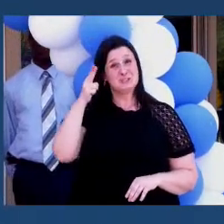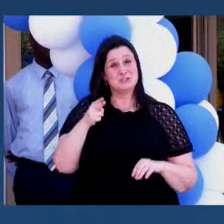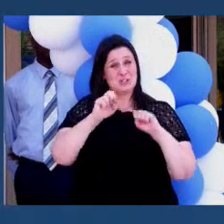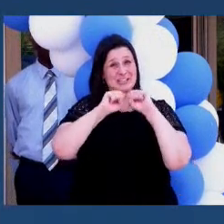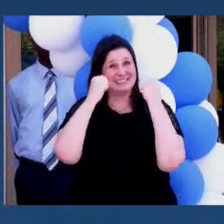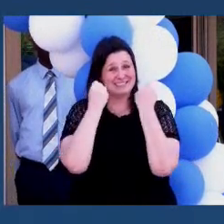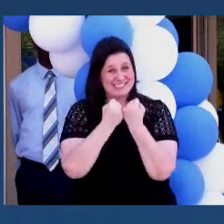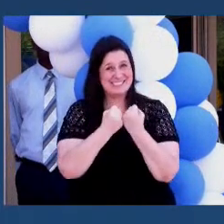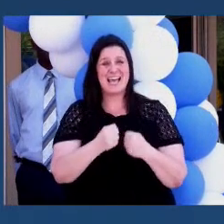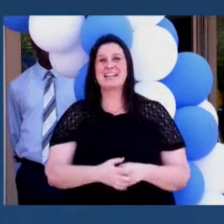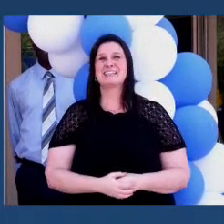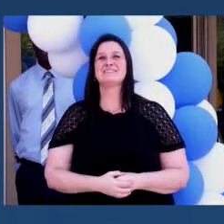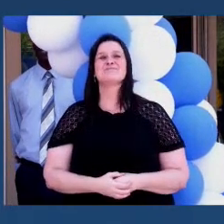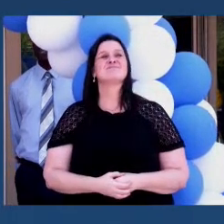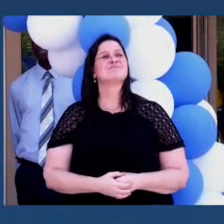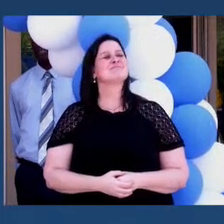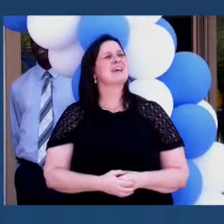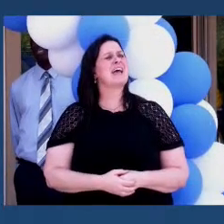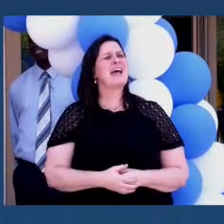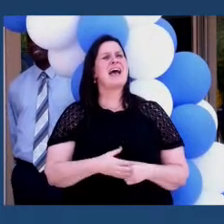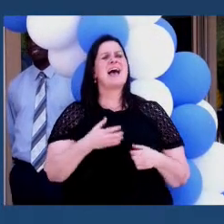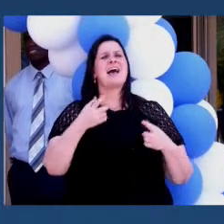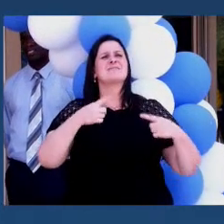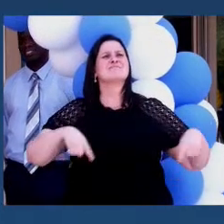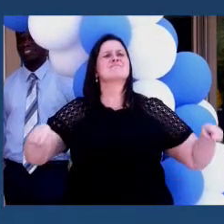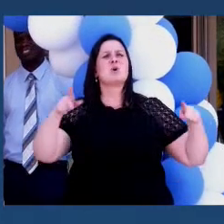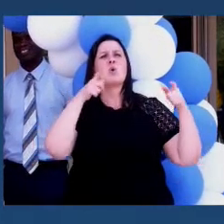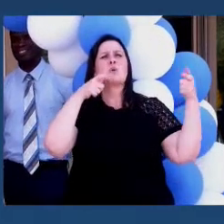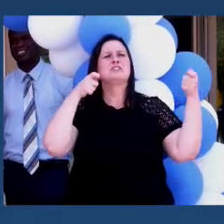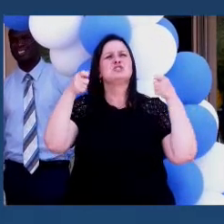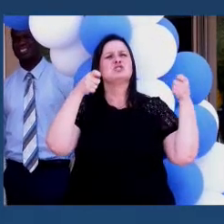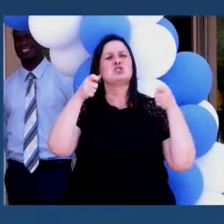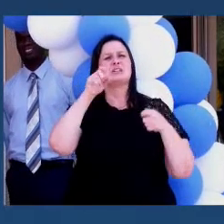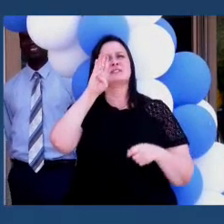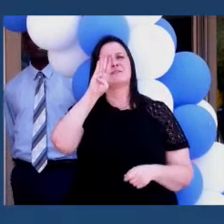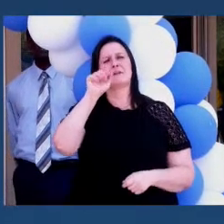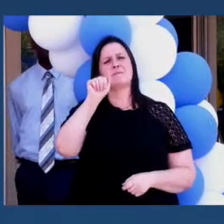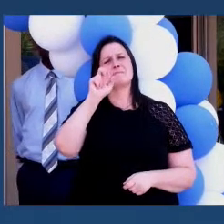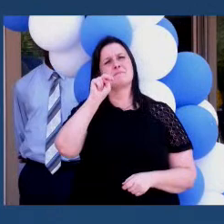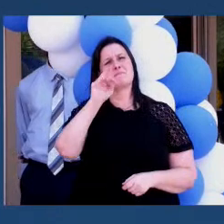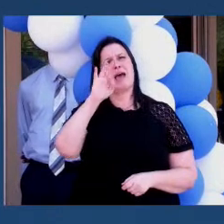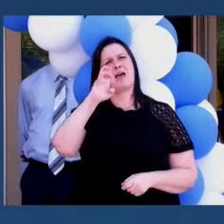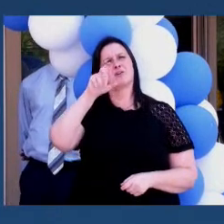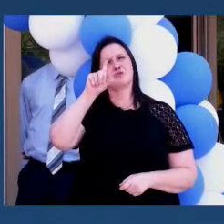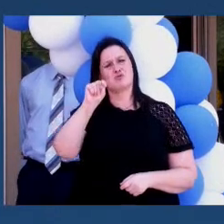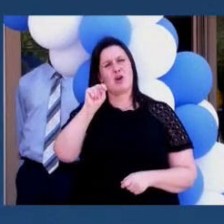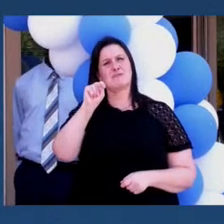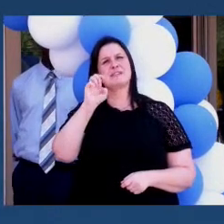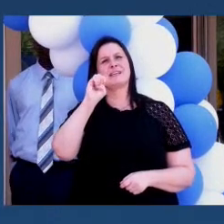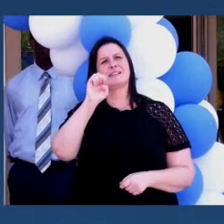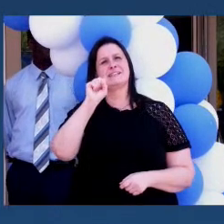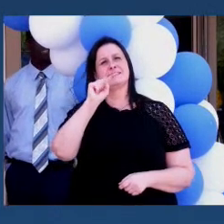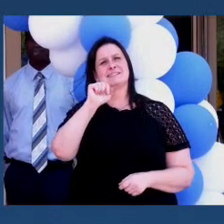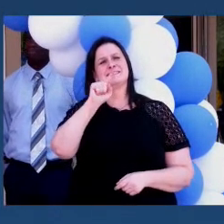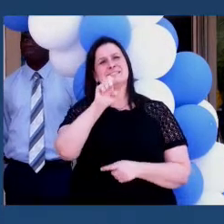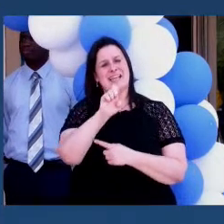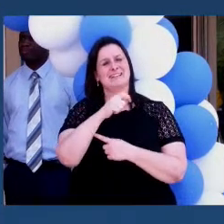Society, and those in charge of the Bancroft estate, I thank you.